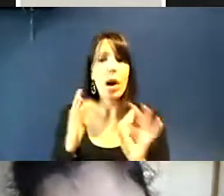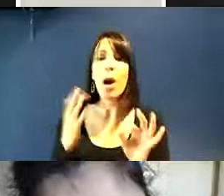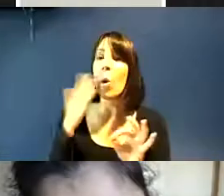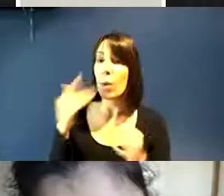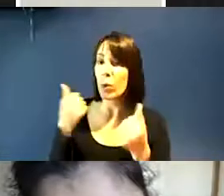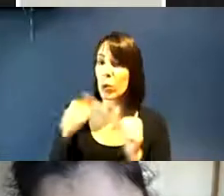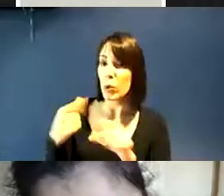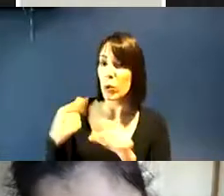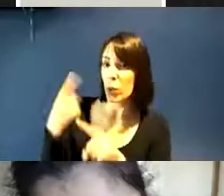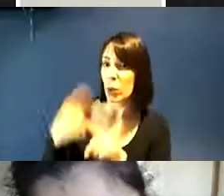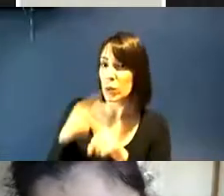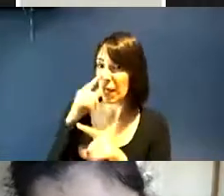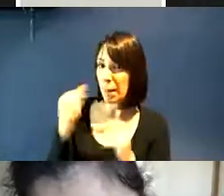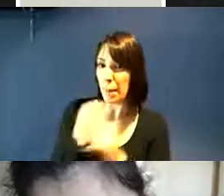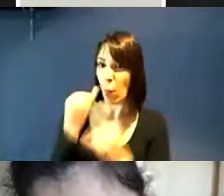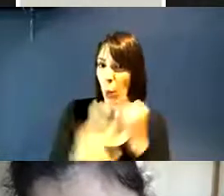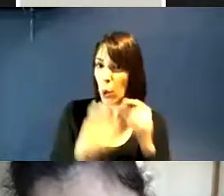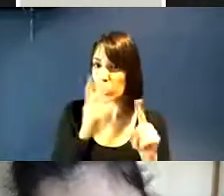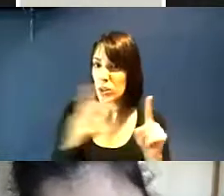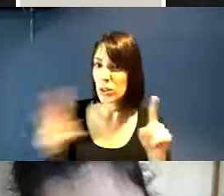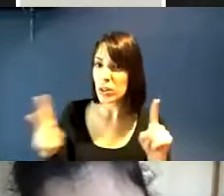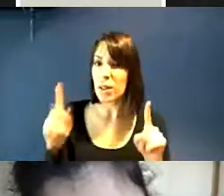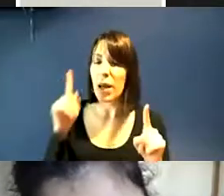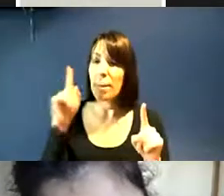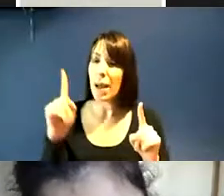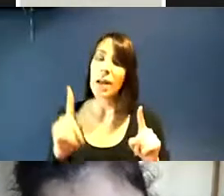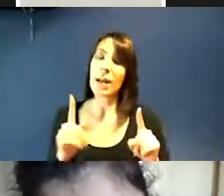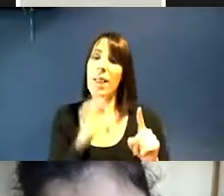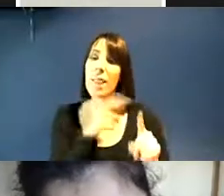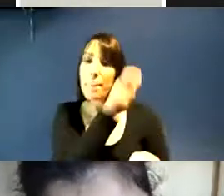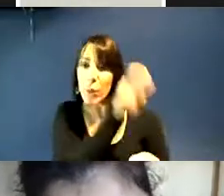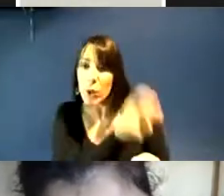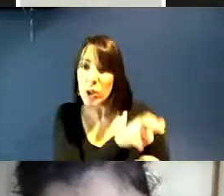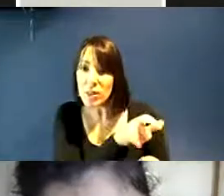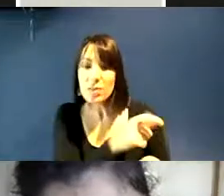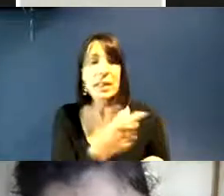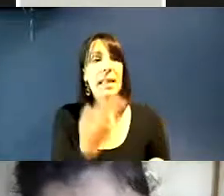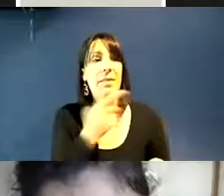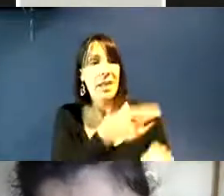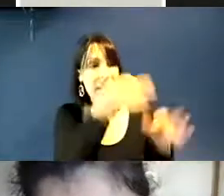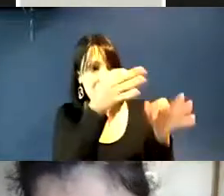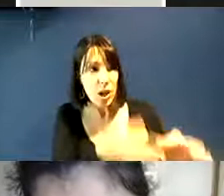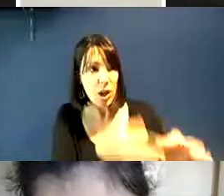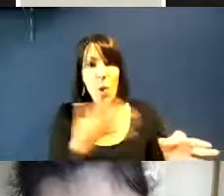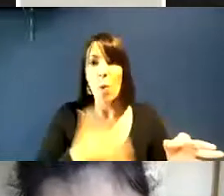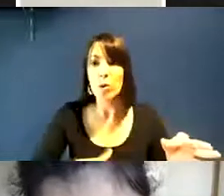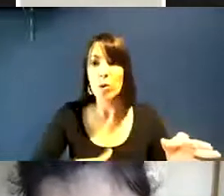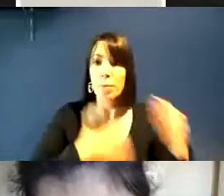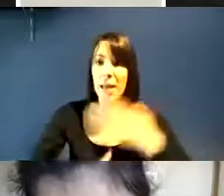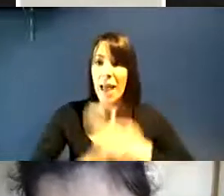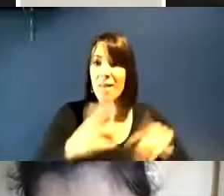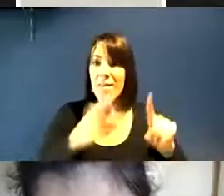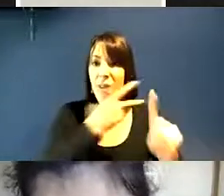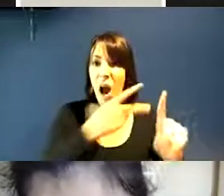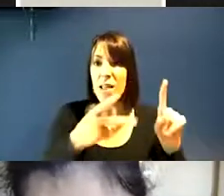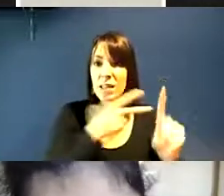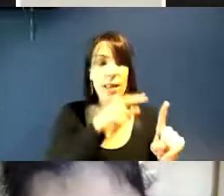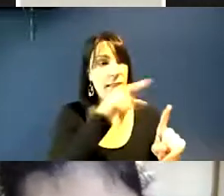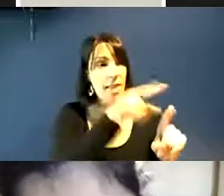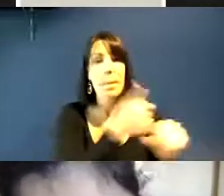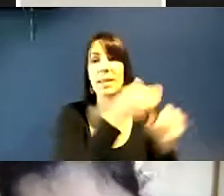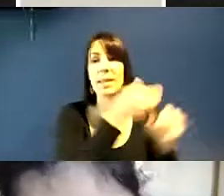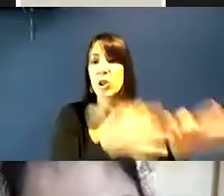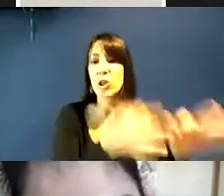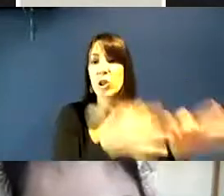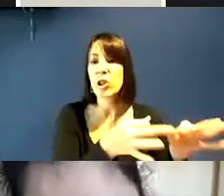frequent, but the person who is using the violence made the choice to do that, and that choice was not outside of their control. So one